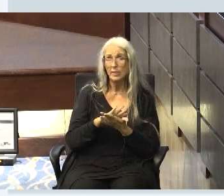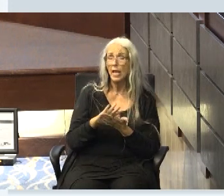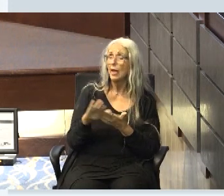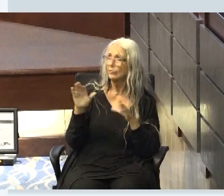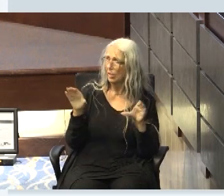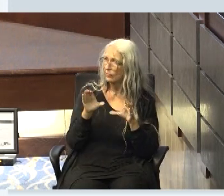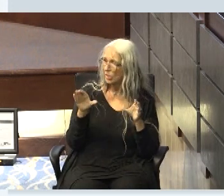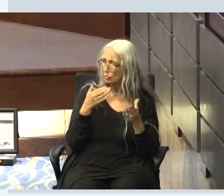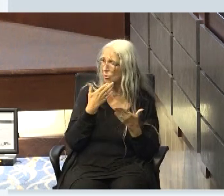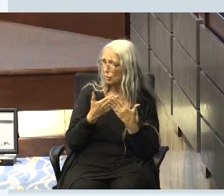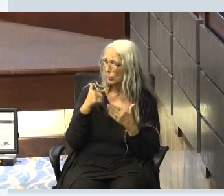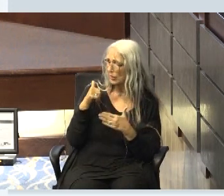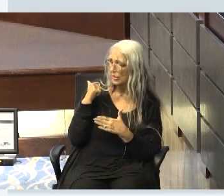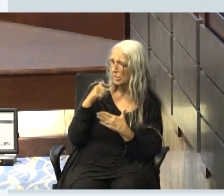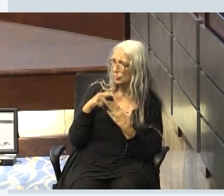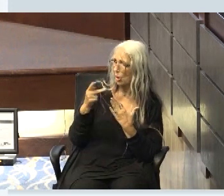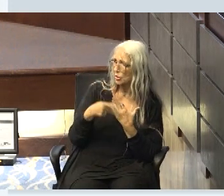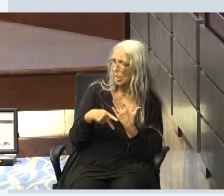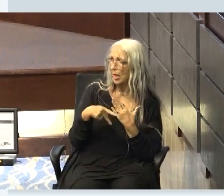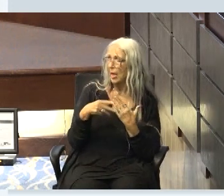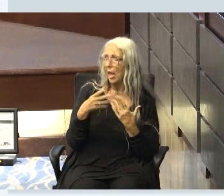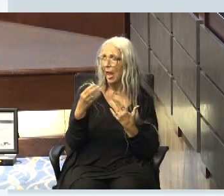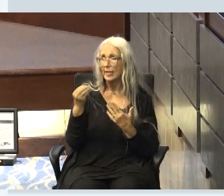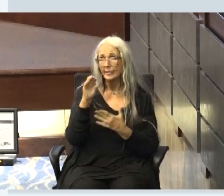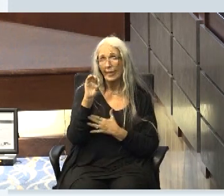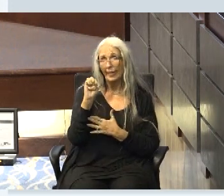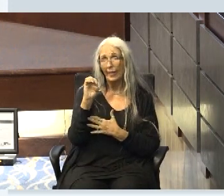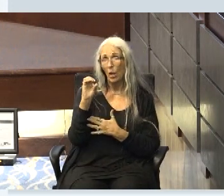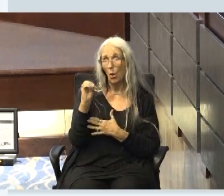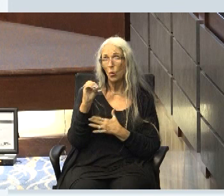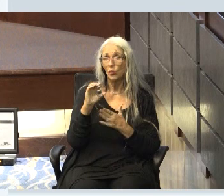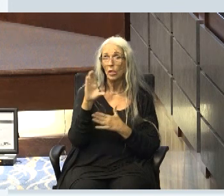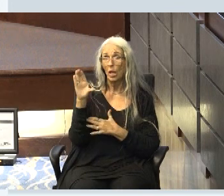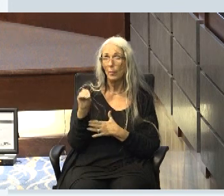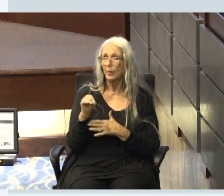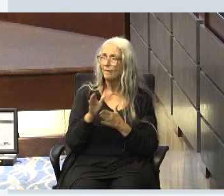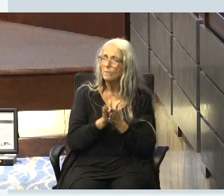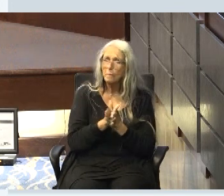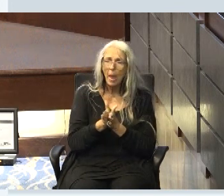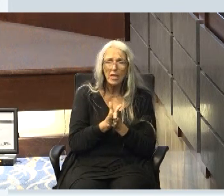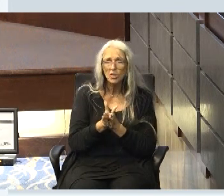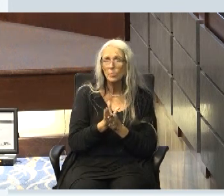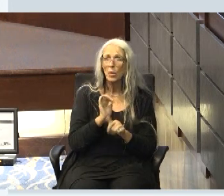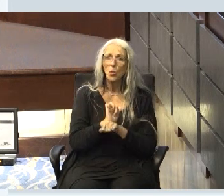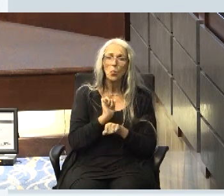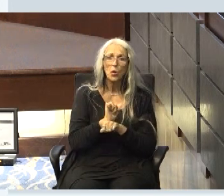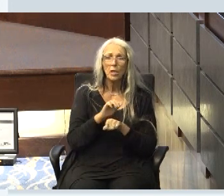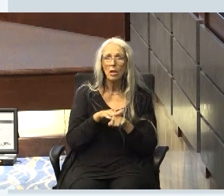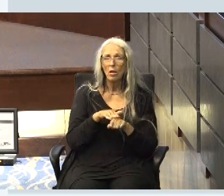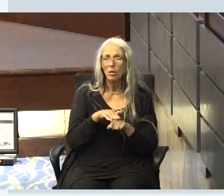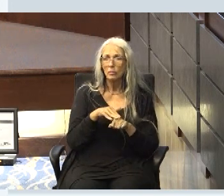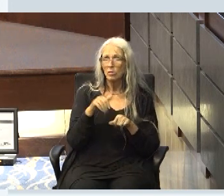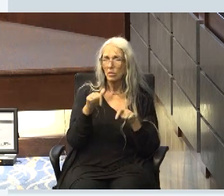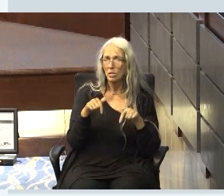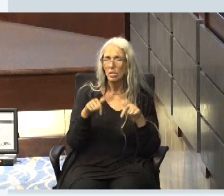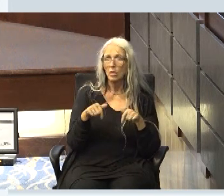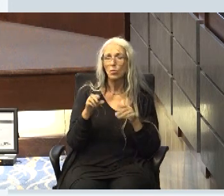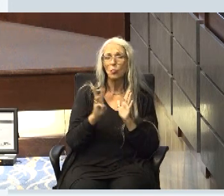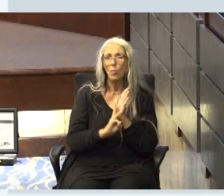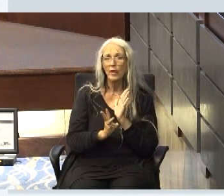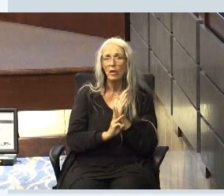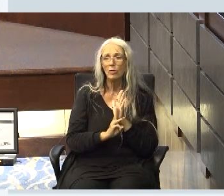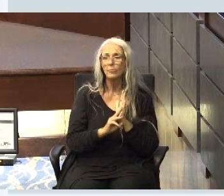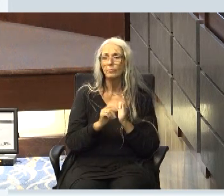project. And the CEO of the company is very passionate about working on this project in Waco. One